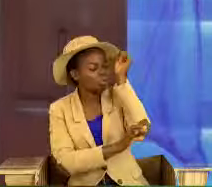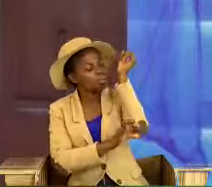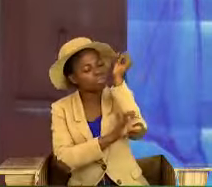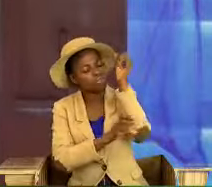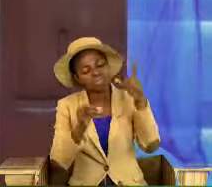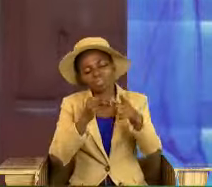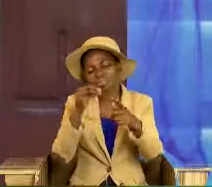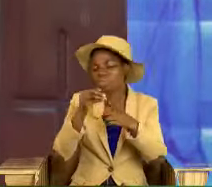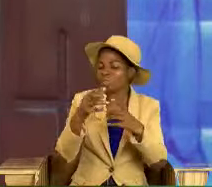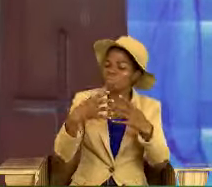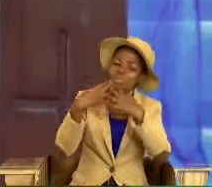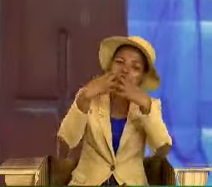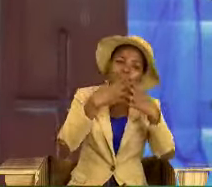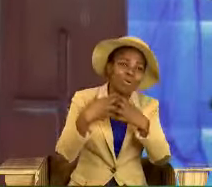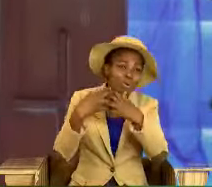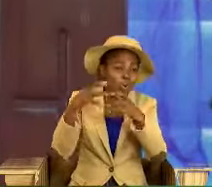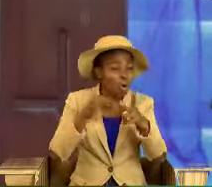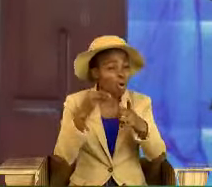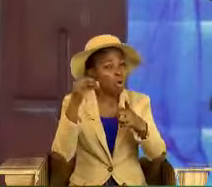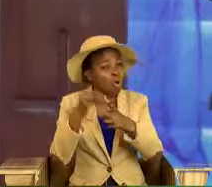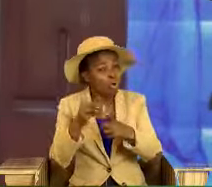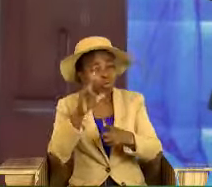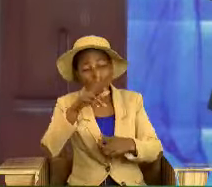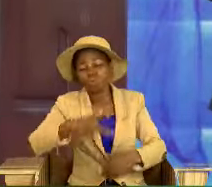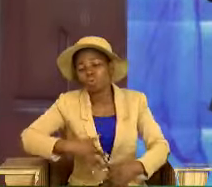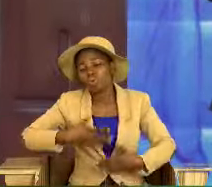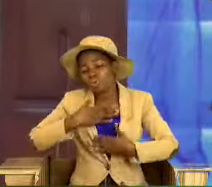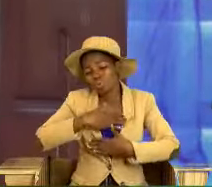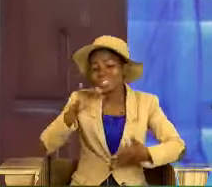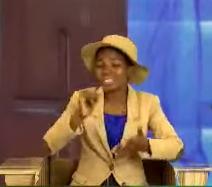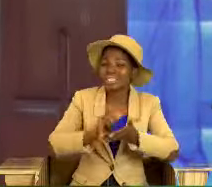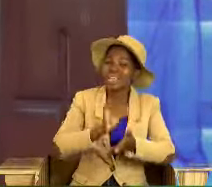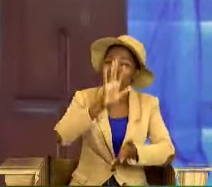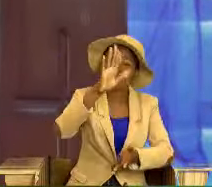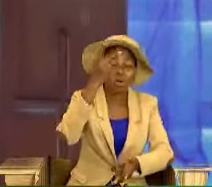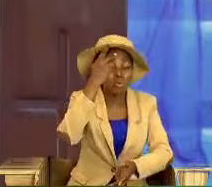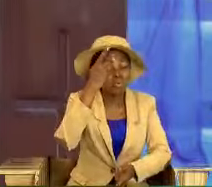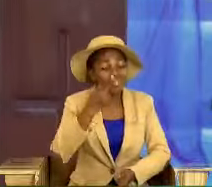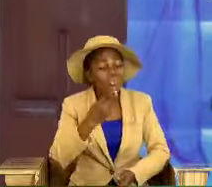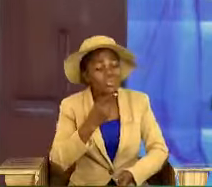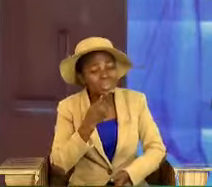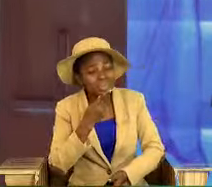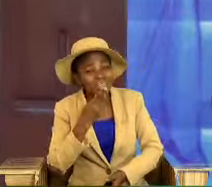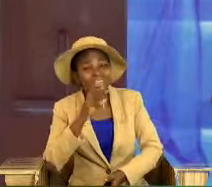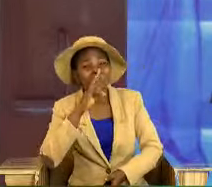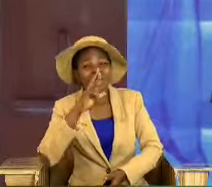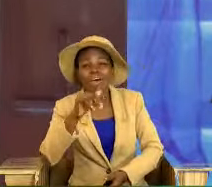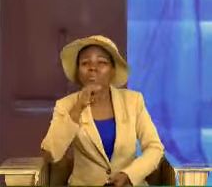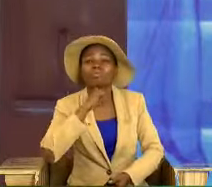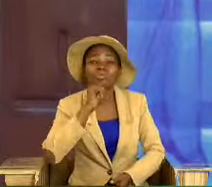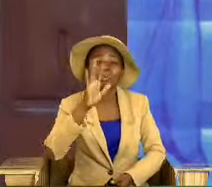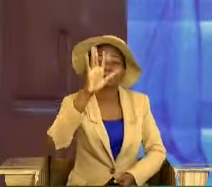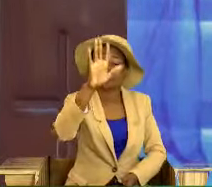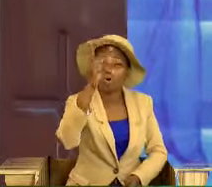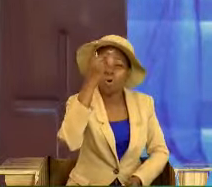race you wish that your parents that give bir to they not your parents which you have been born somewhere